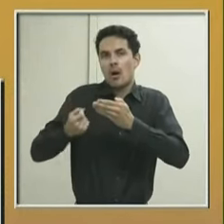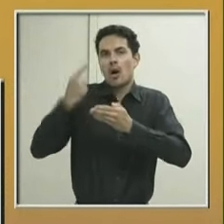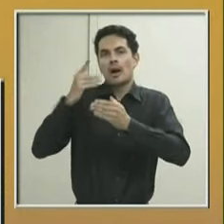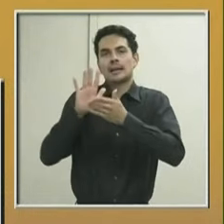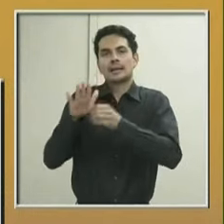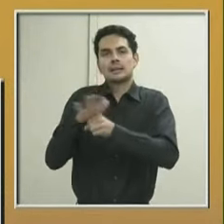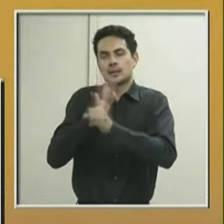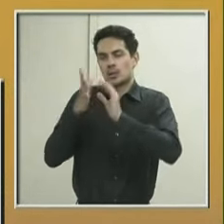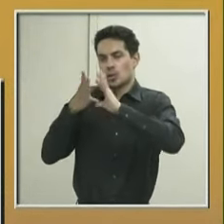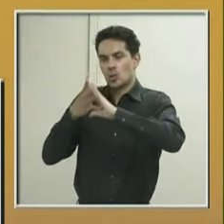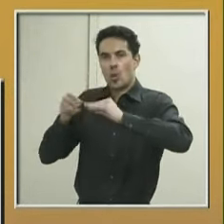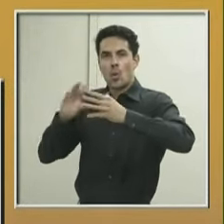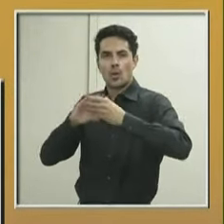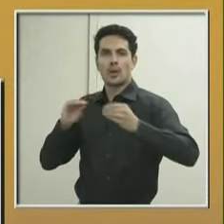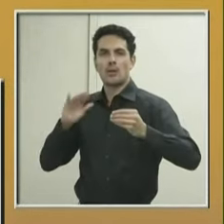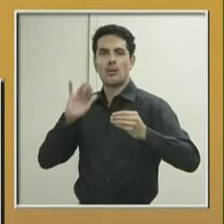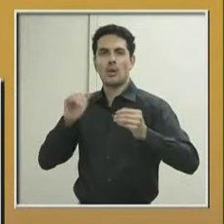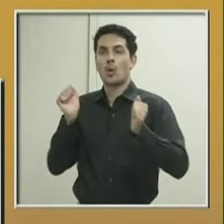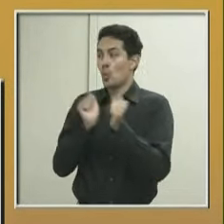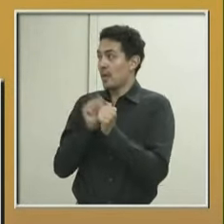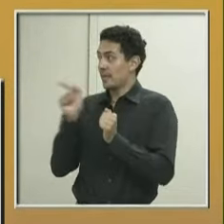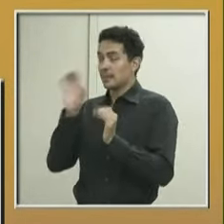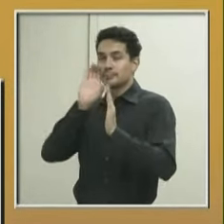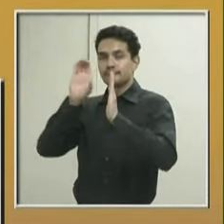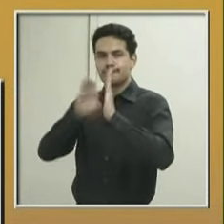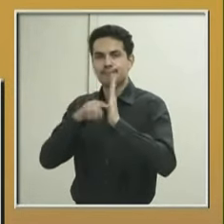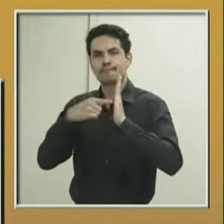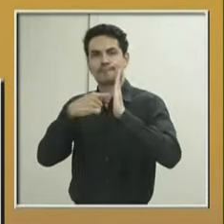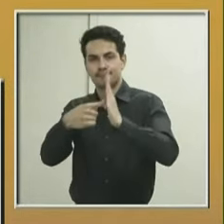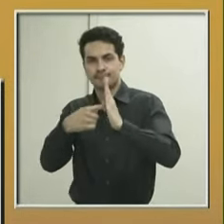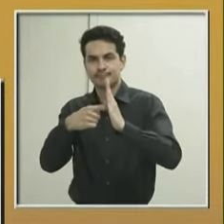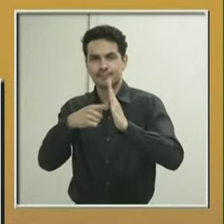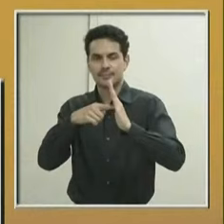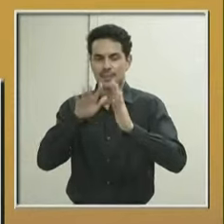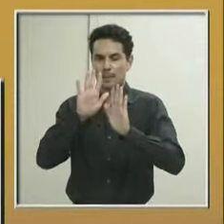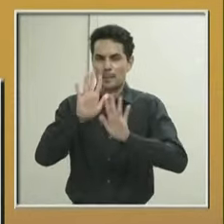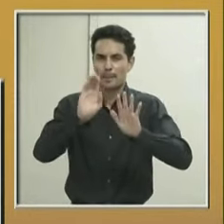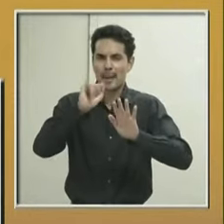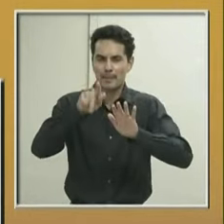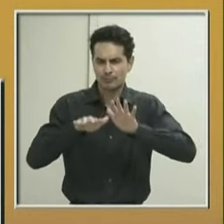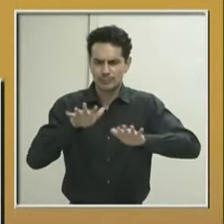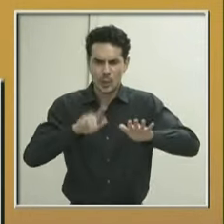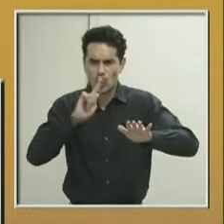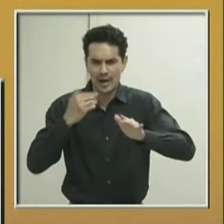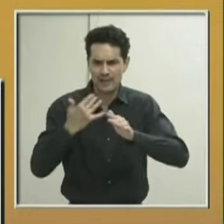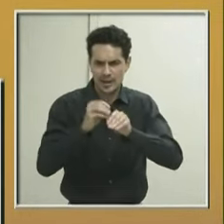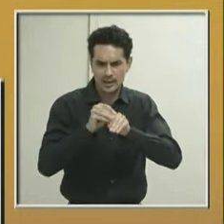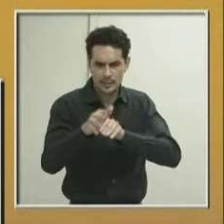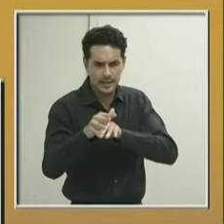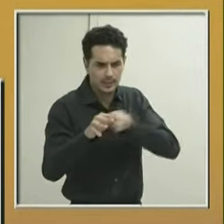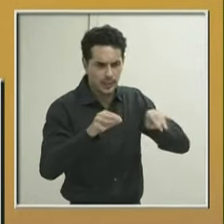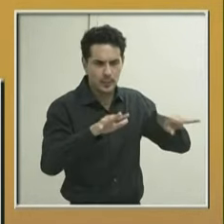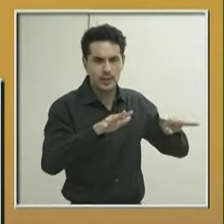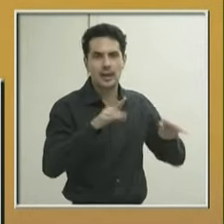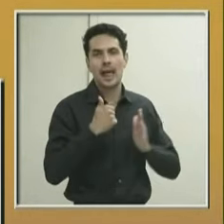also accompanied with a diagram to orient you to where that was taken and where it was looking.